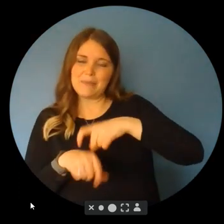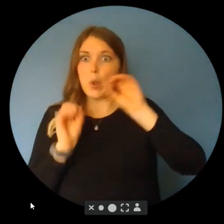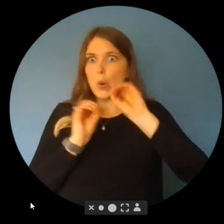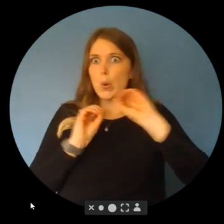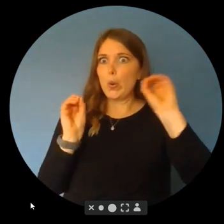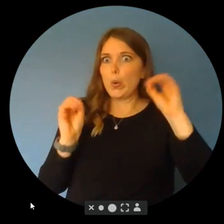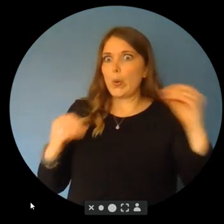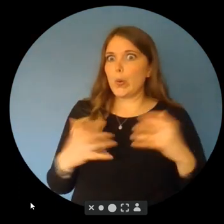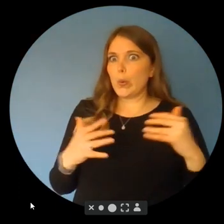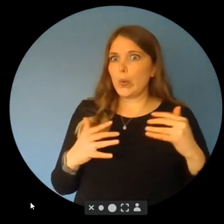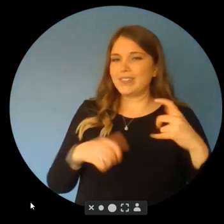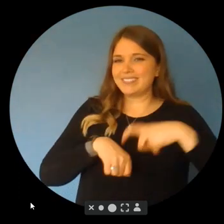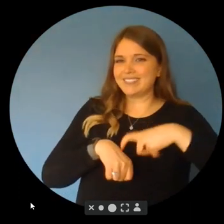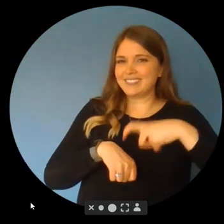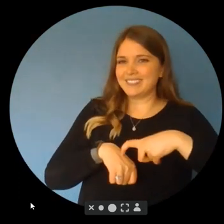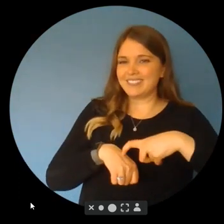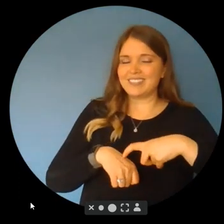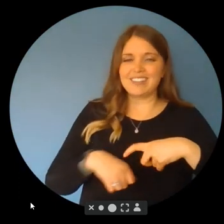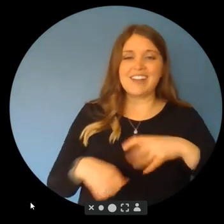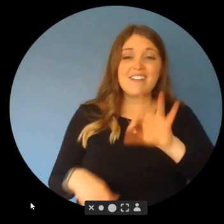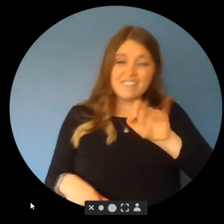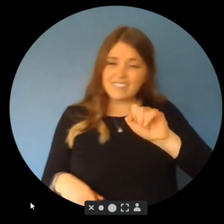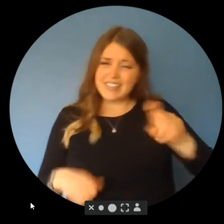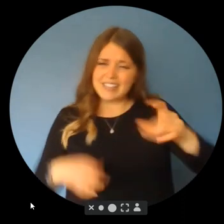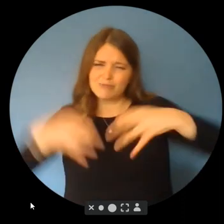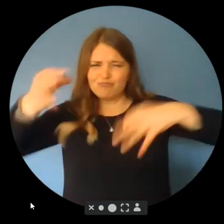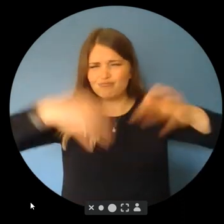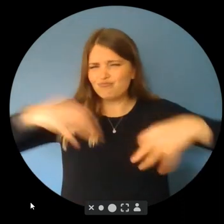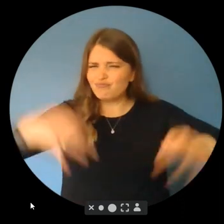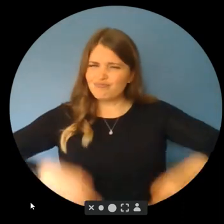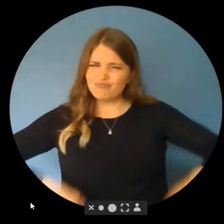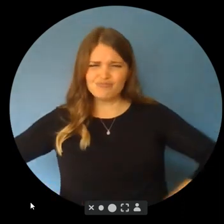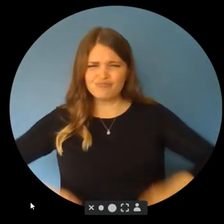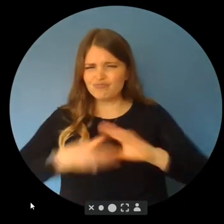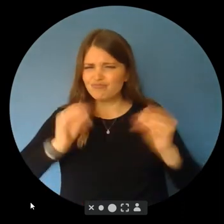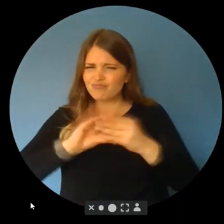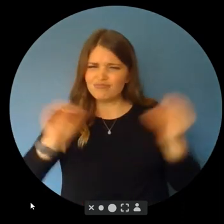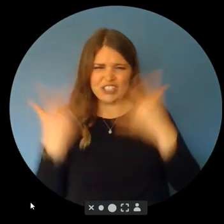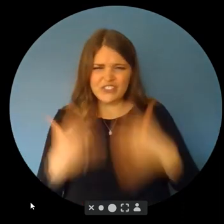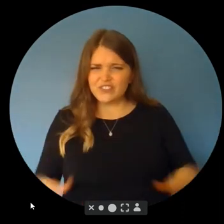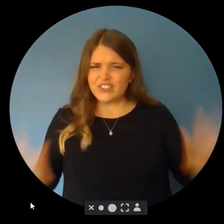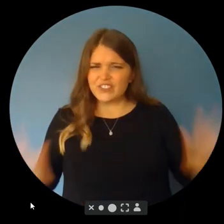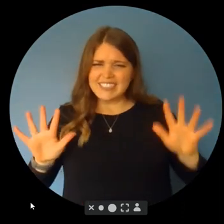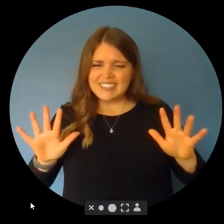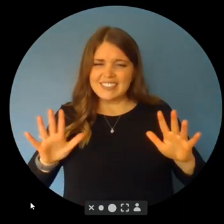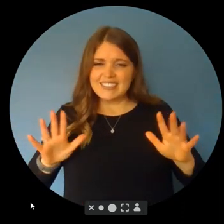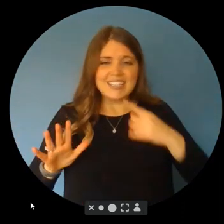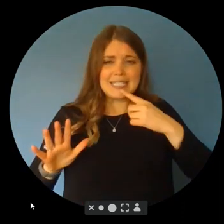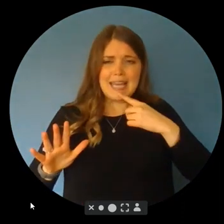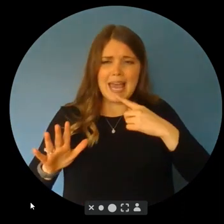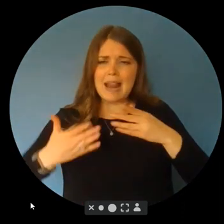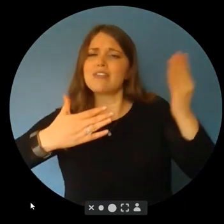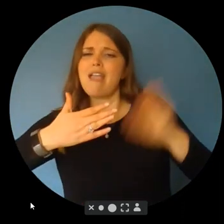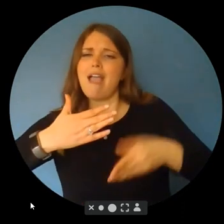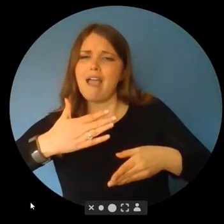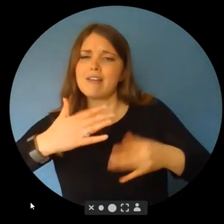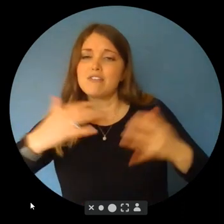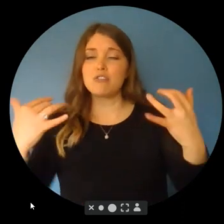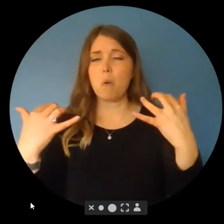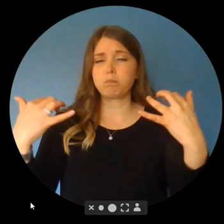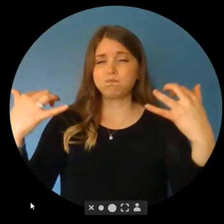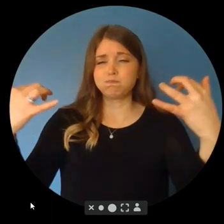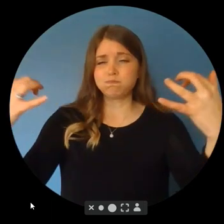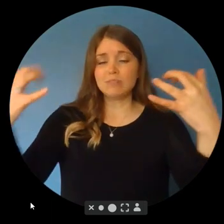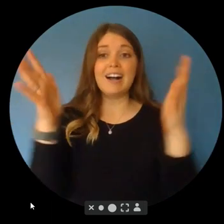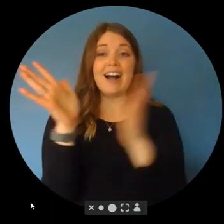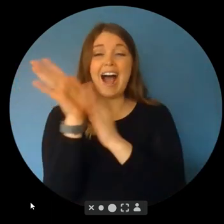scary parts. When Felix was finally done, he said, "The end." And you know what happened? Everybody